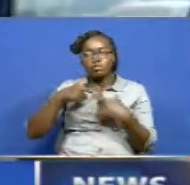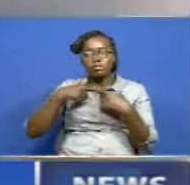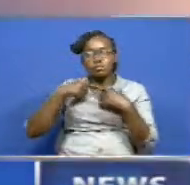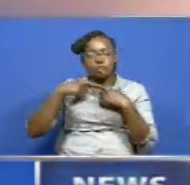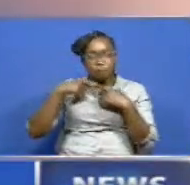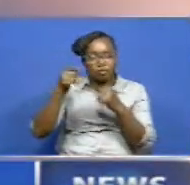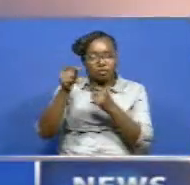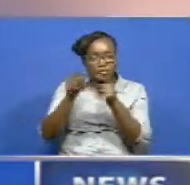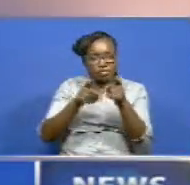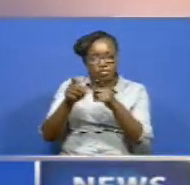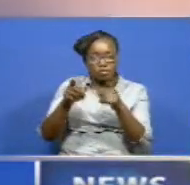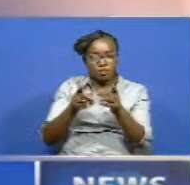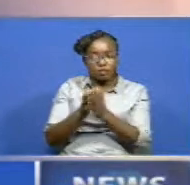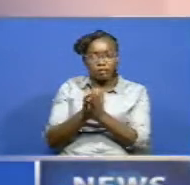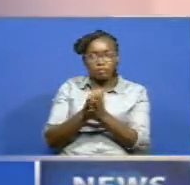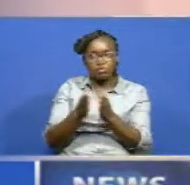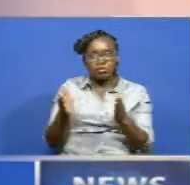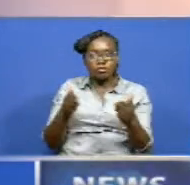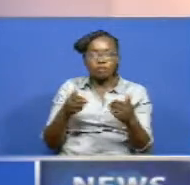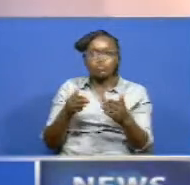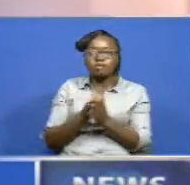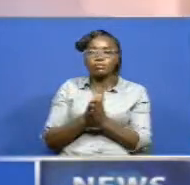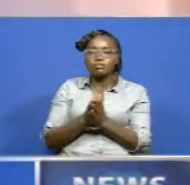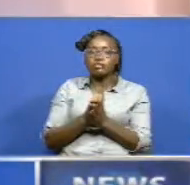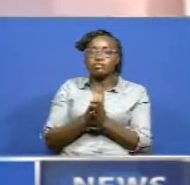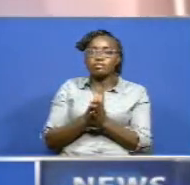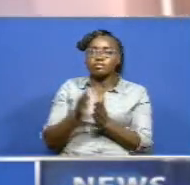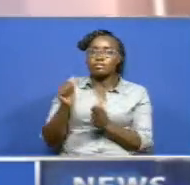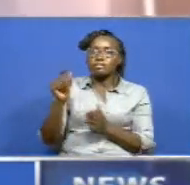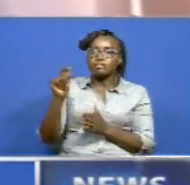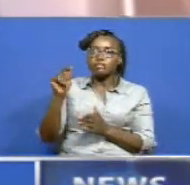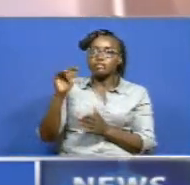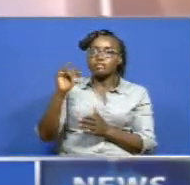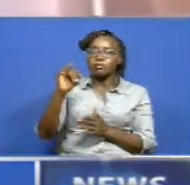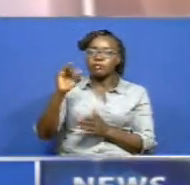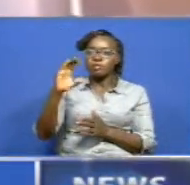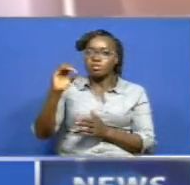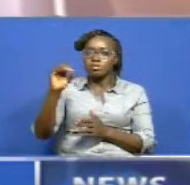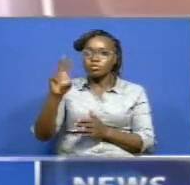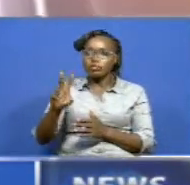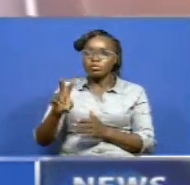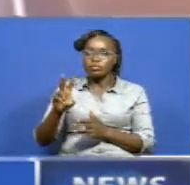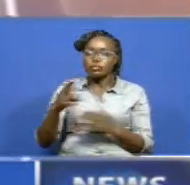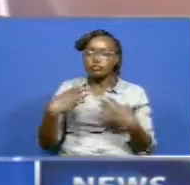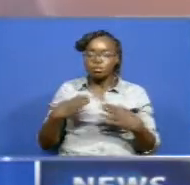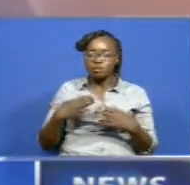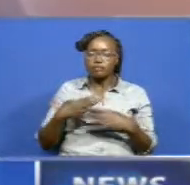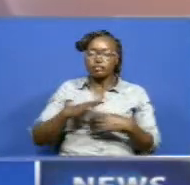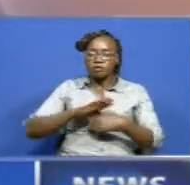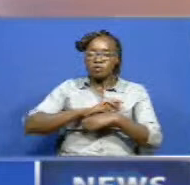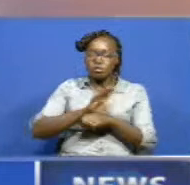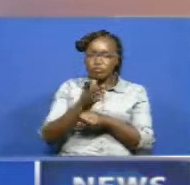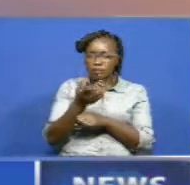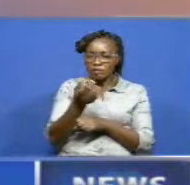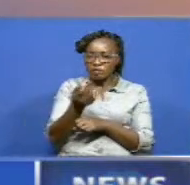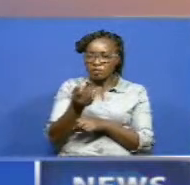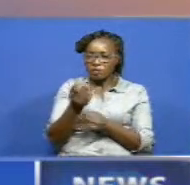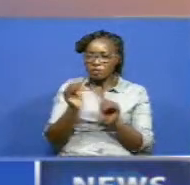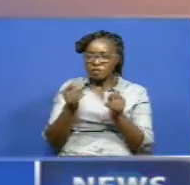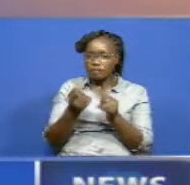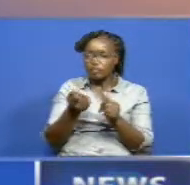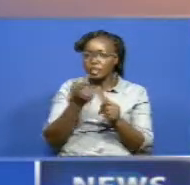moja. Elsewhere, Antikov, the largest clinical trial in Africa for people with mild COVID-19 to test a new